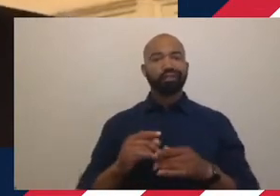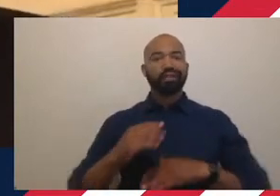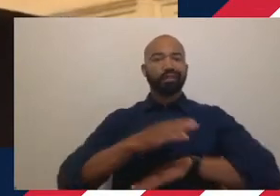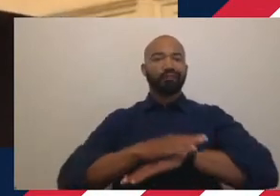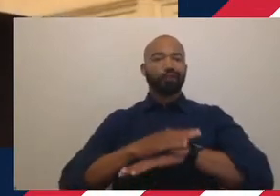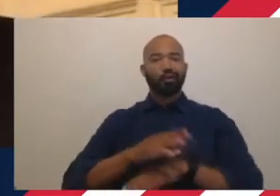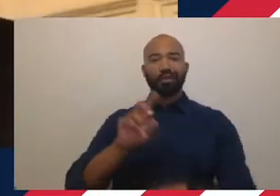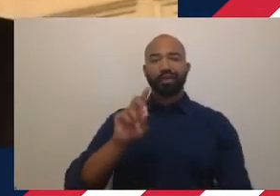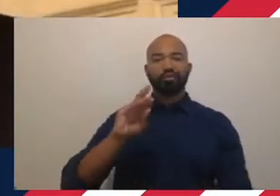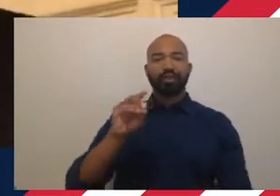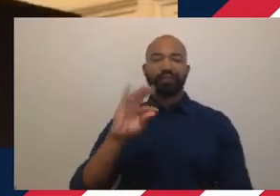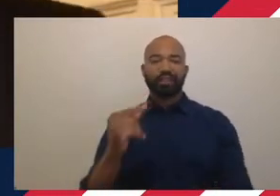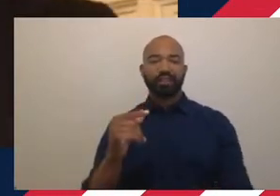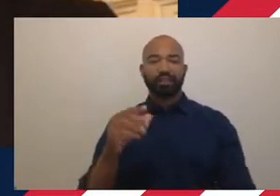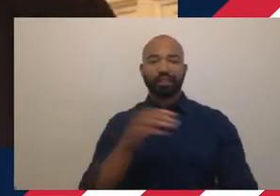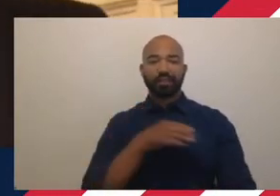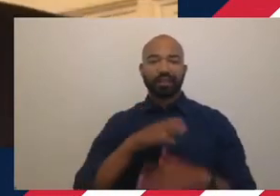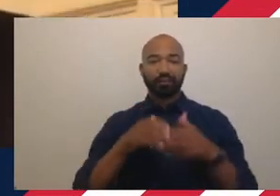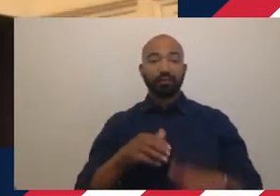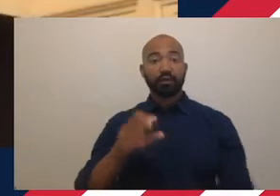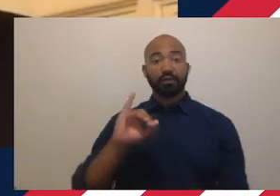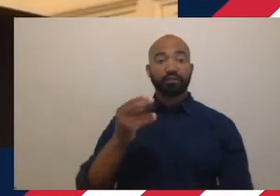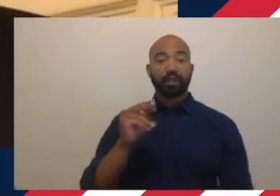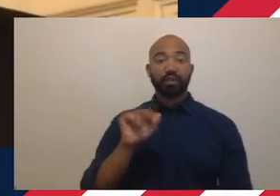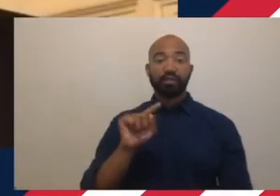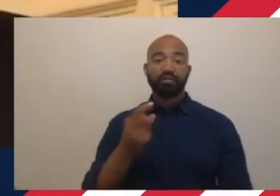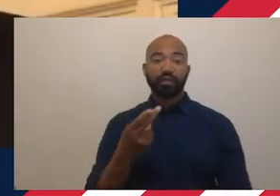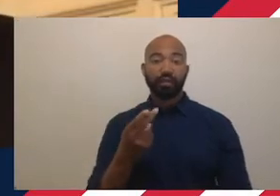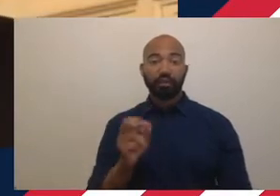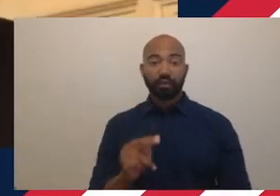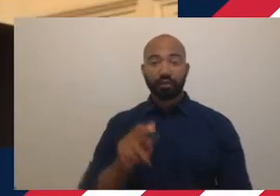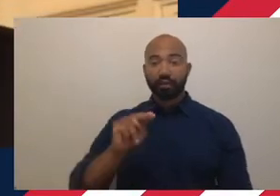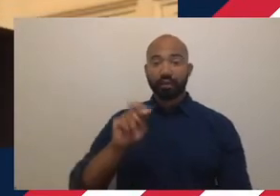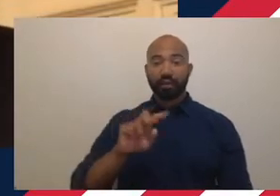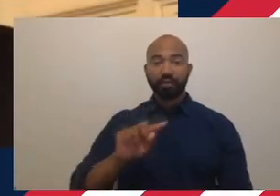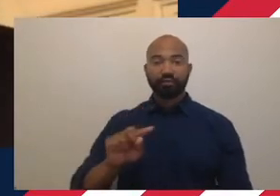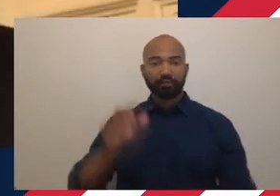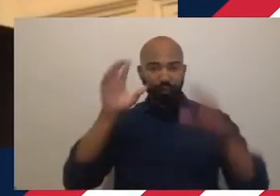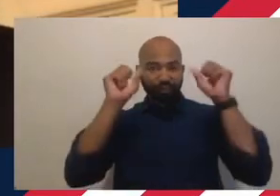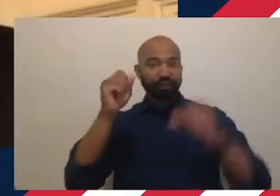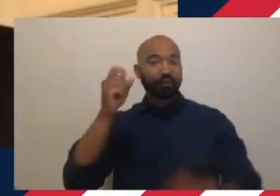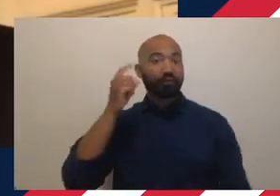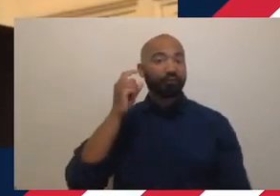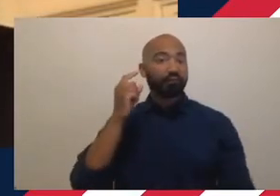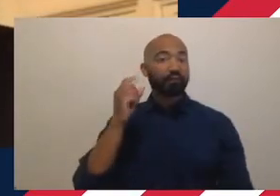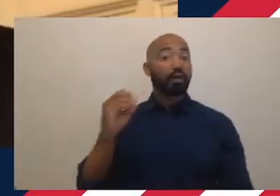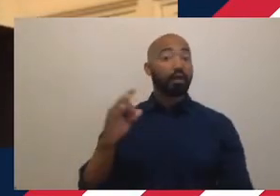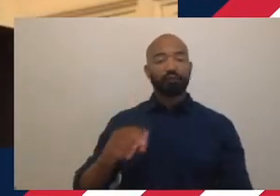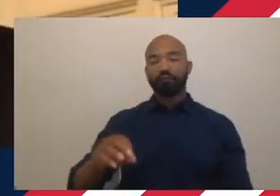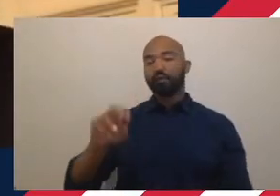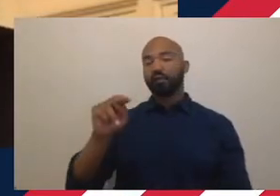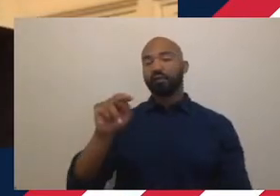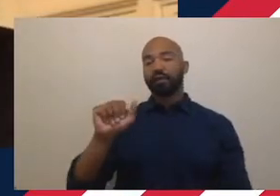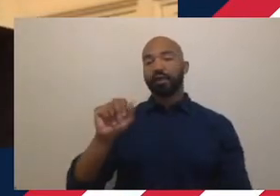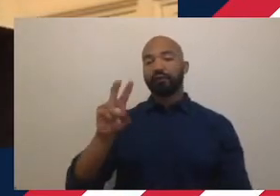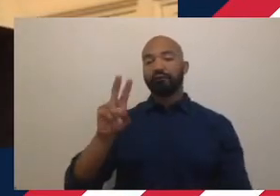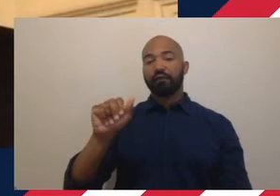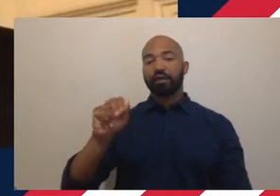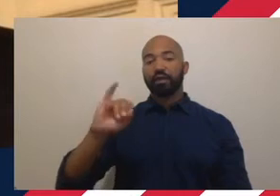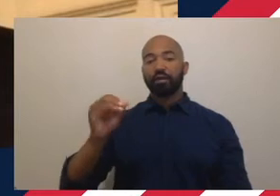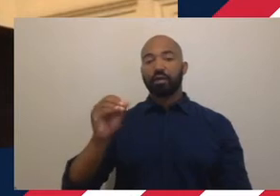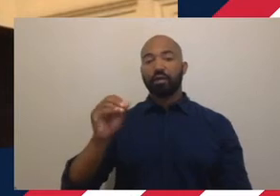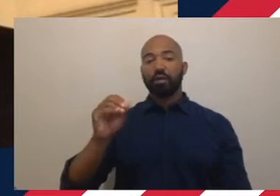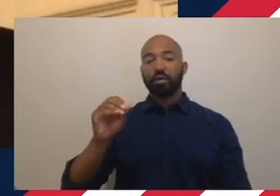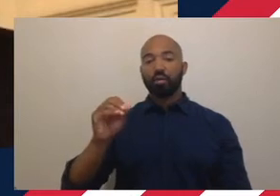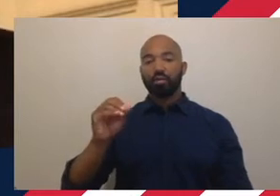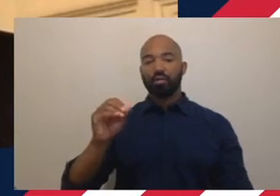My name is Jonathan Nez. I am the President of the Navajo Nation. There are 350,000 Navajos all over